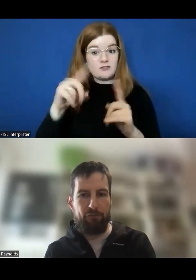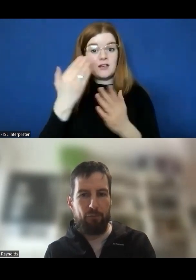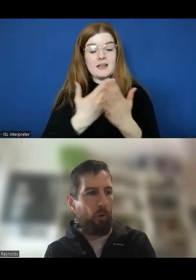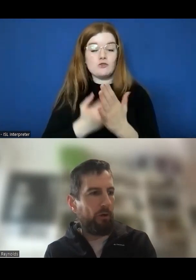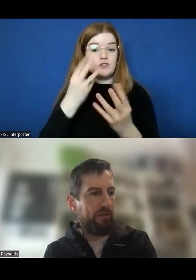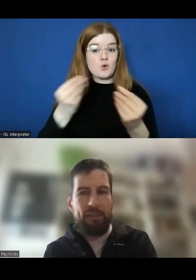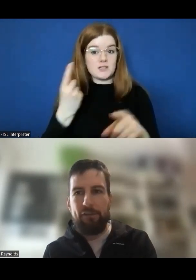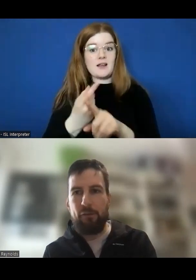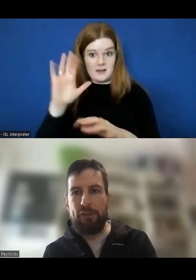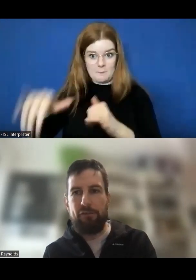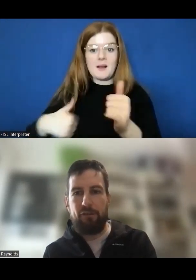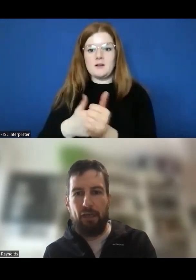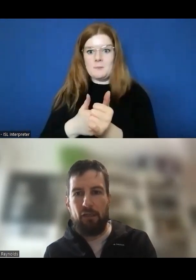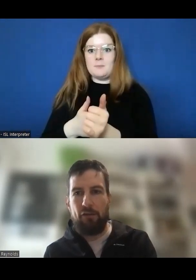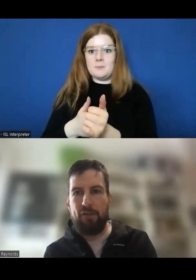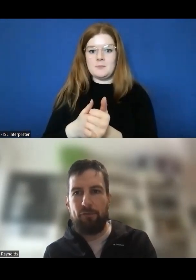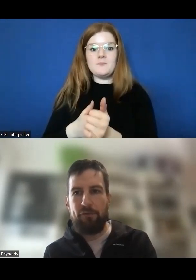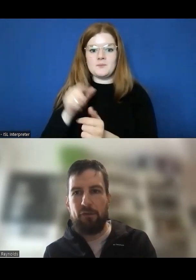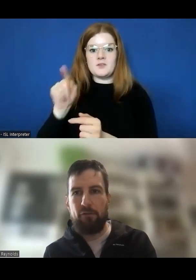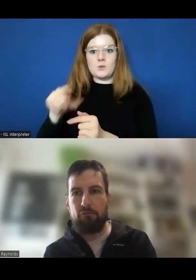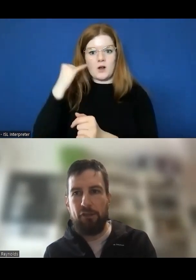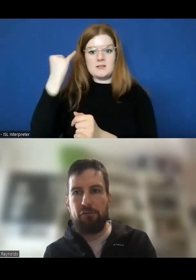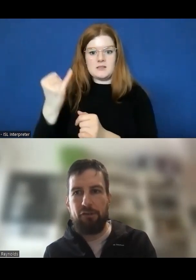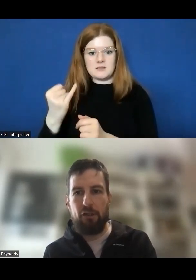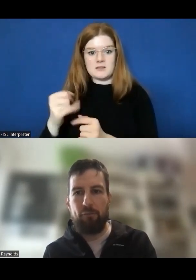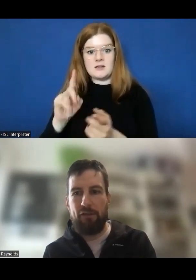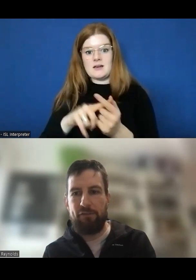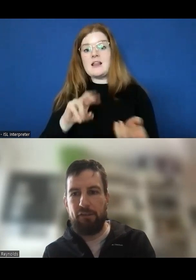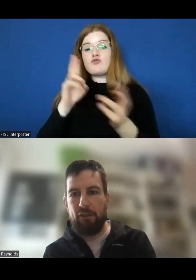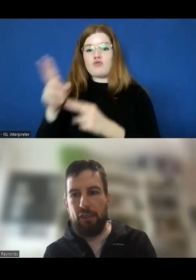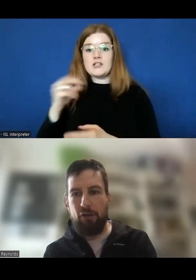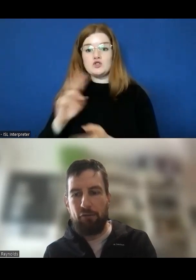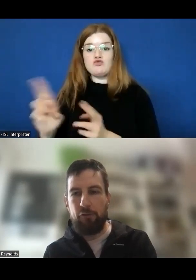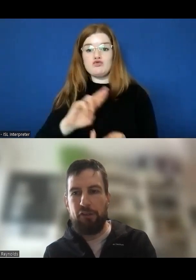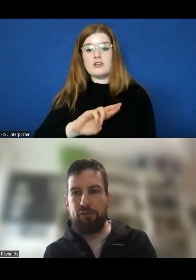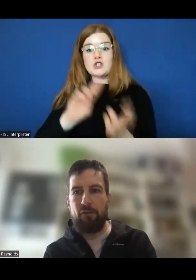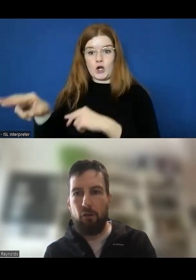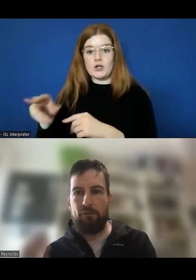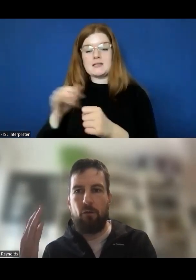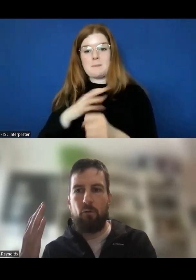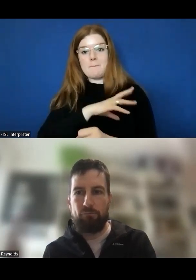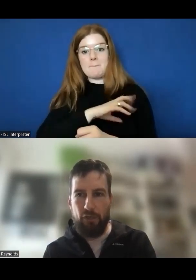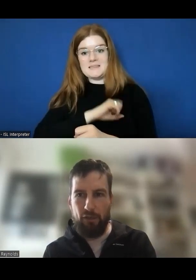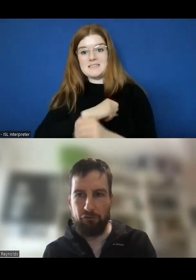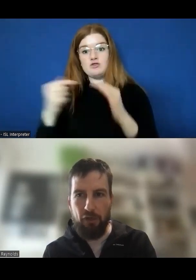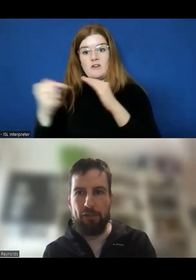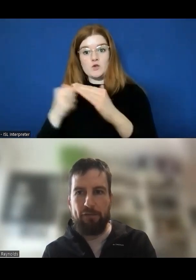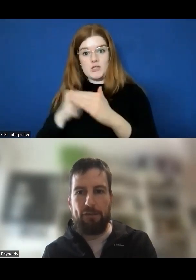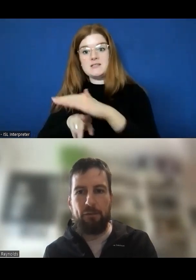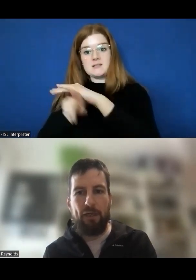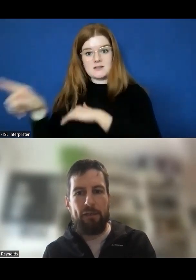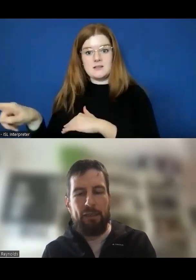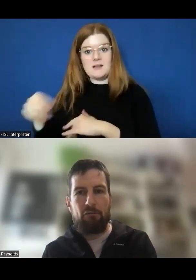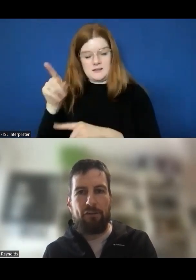there that give support to these concepts. The right to return of Palestinian refugees is also enshrined